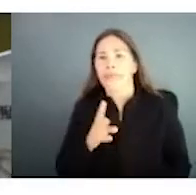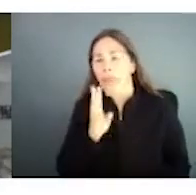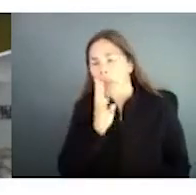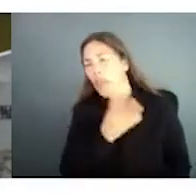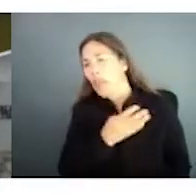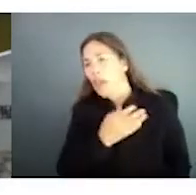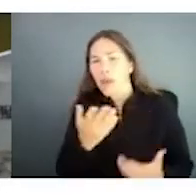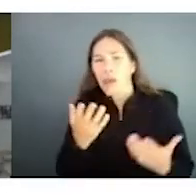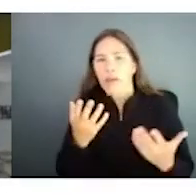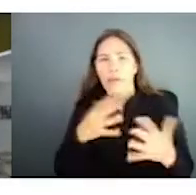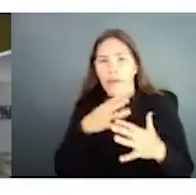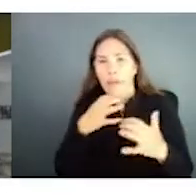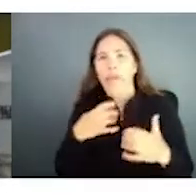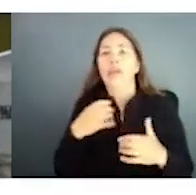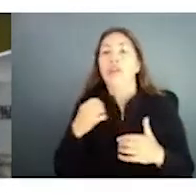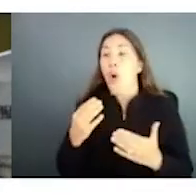the ones where it says